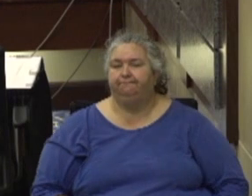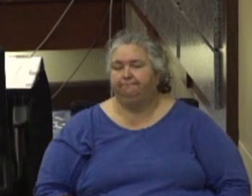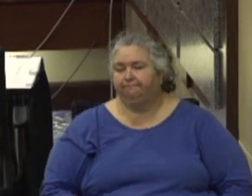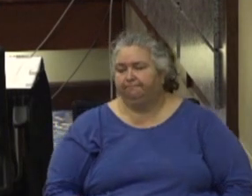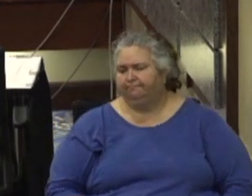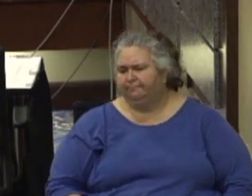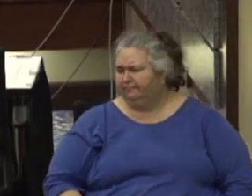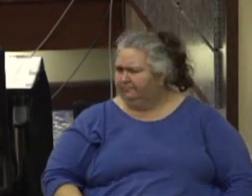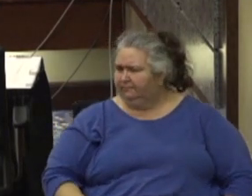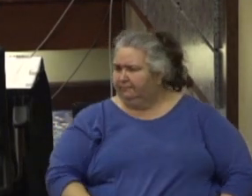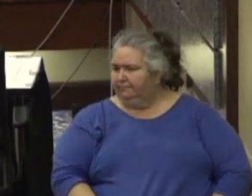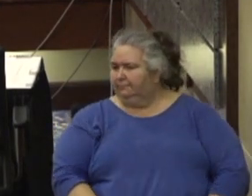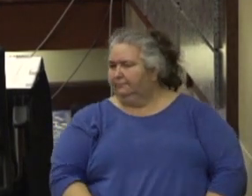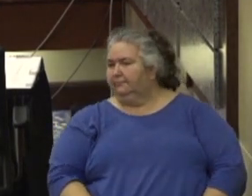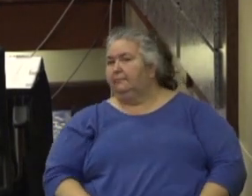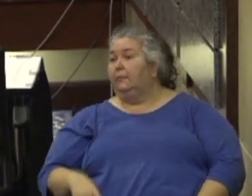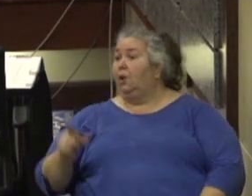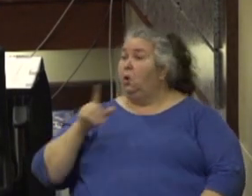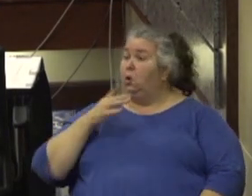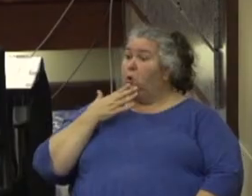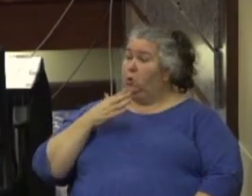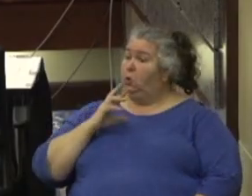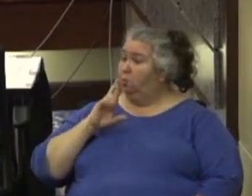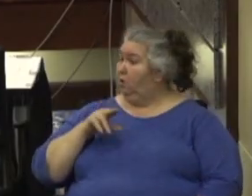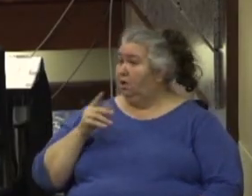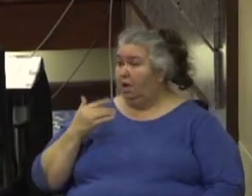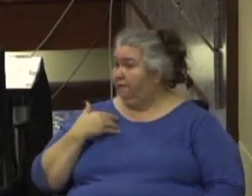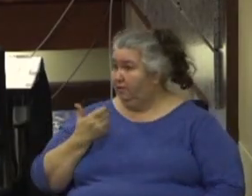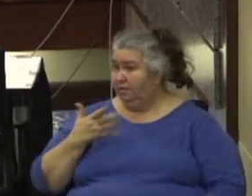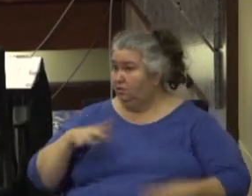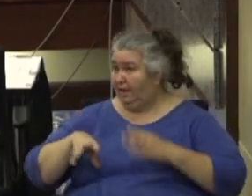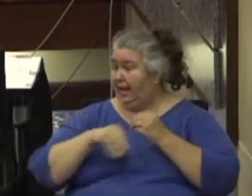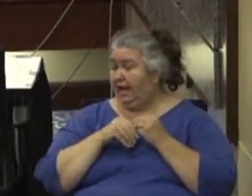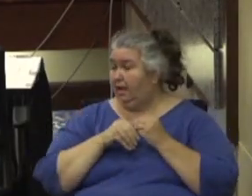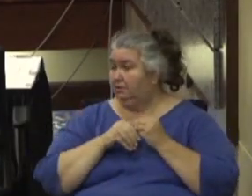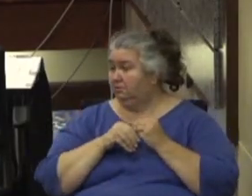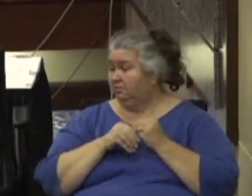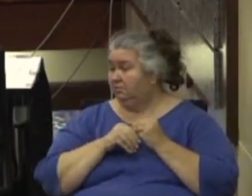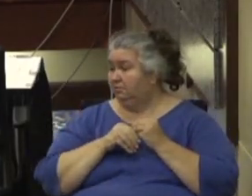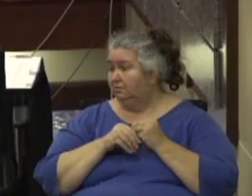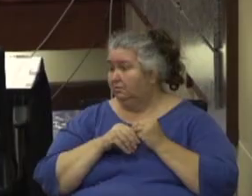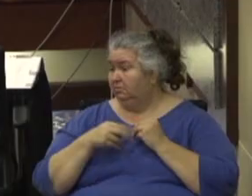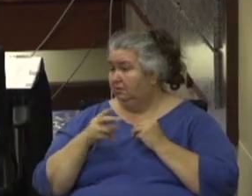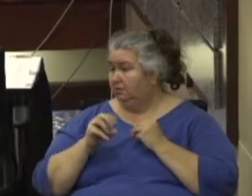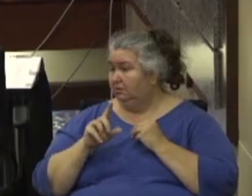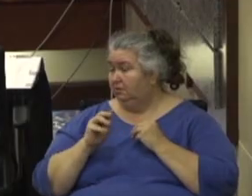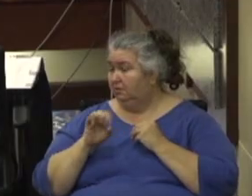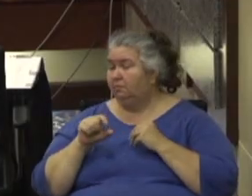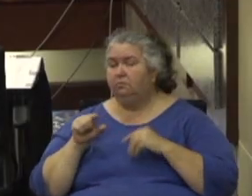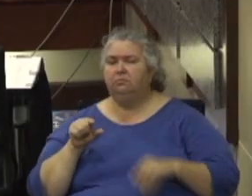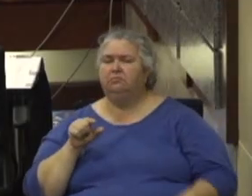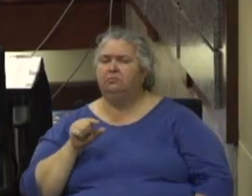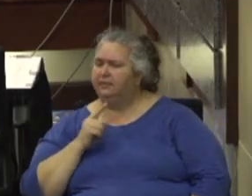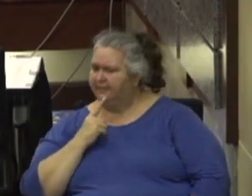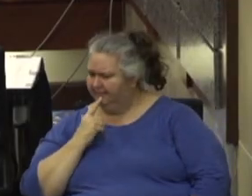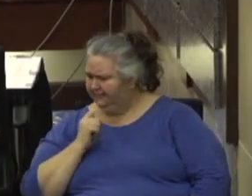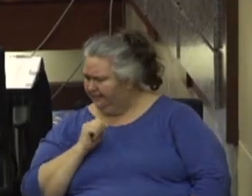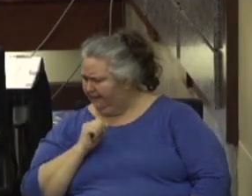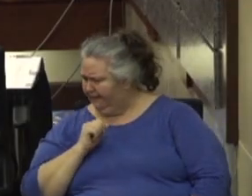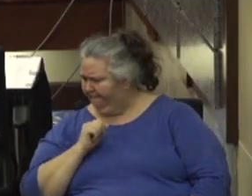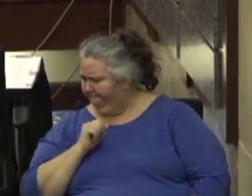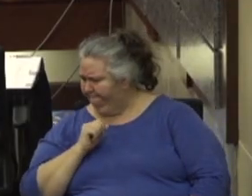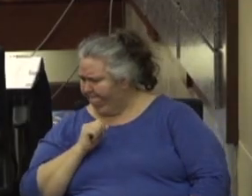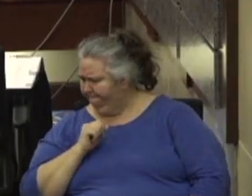Okay, that is a fantastic report. Do you have anything to add, Councilmember Holmes? Yeah, I'll just say,